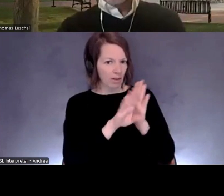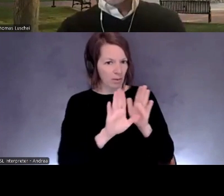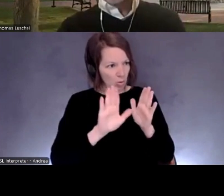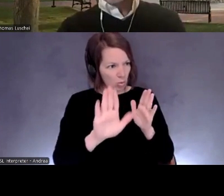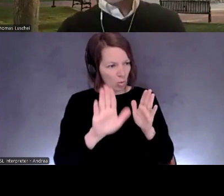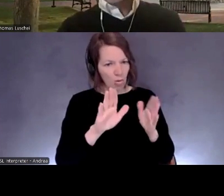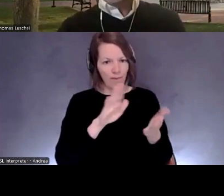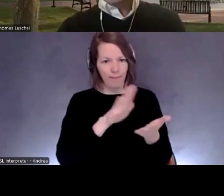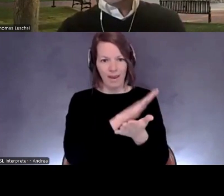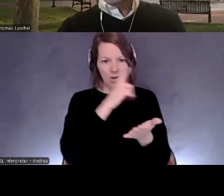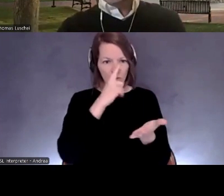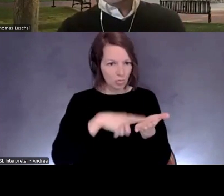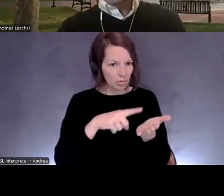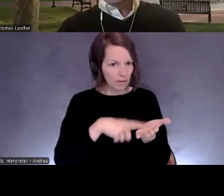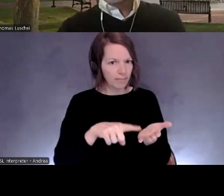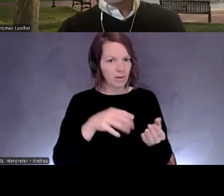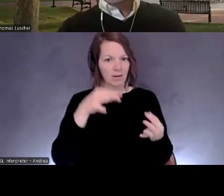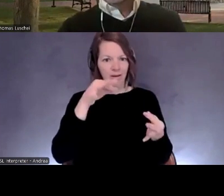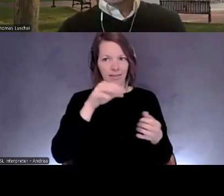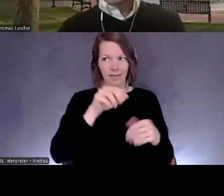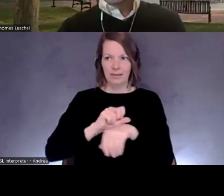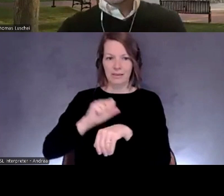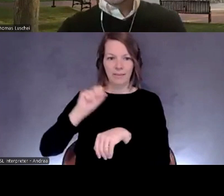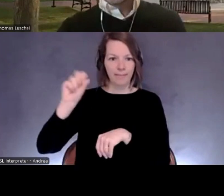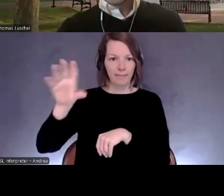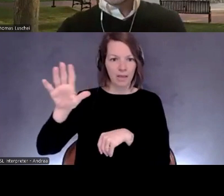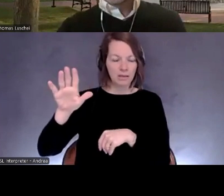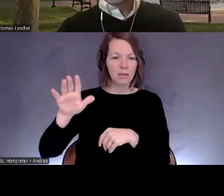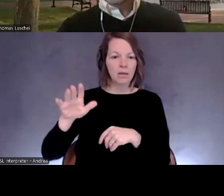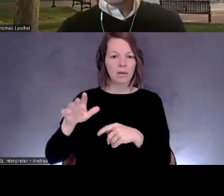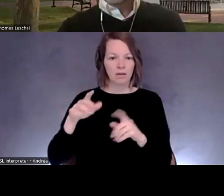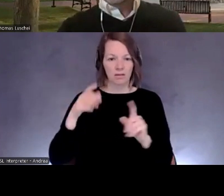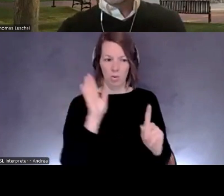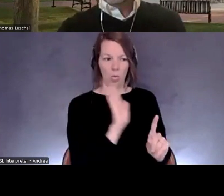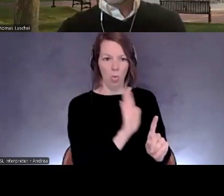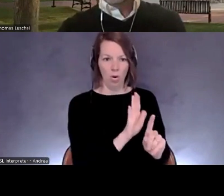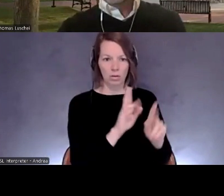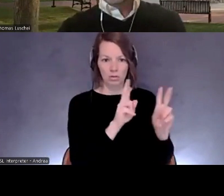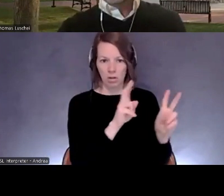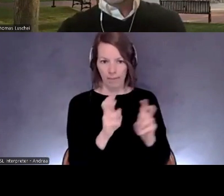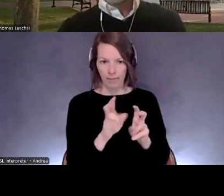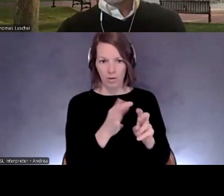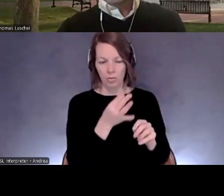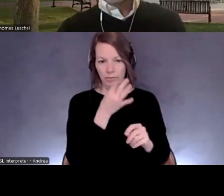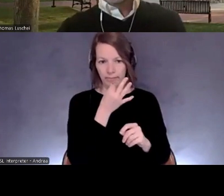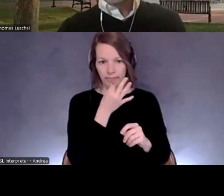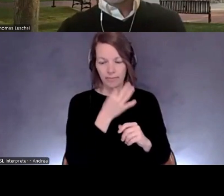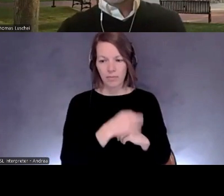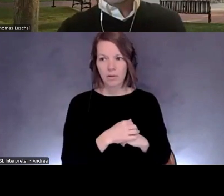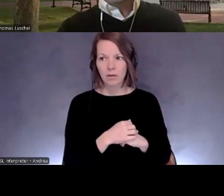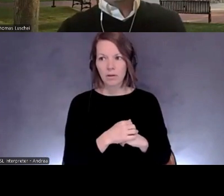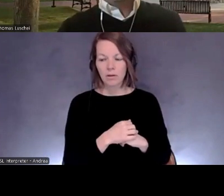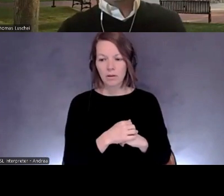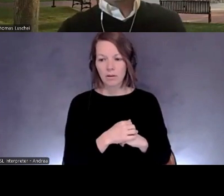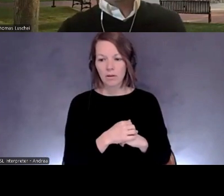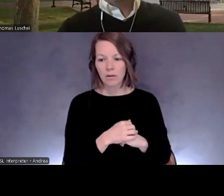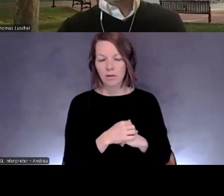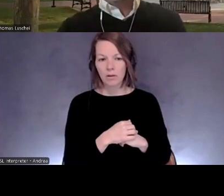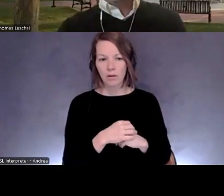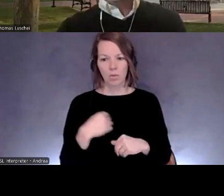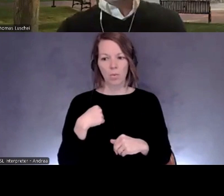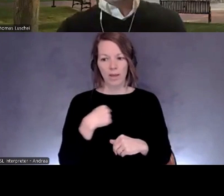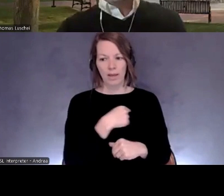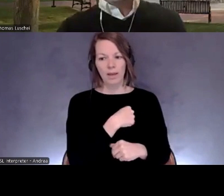manuscript, do research, and then submit on the topic that you have expertise, and then so